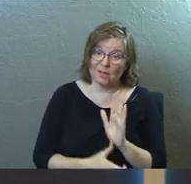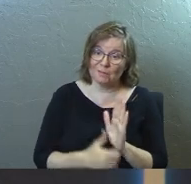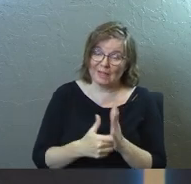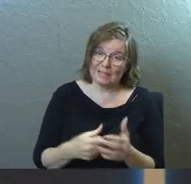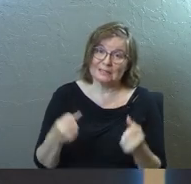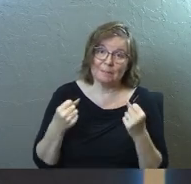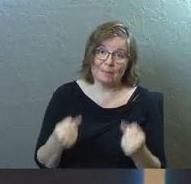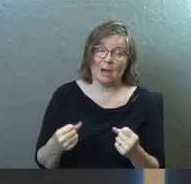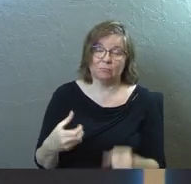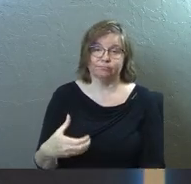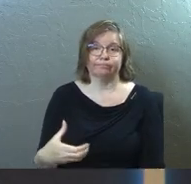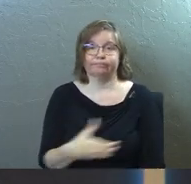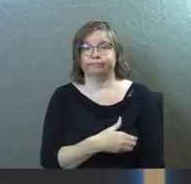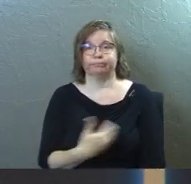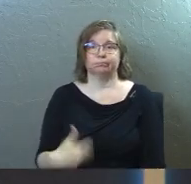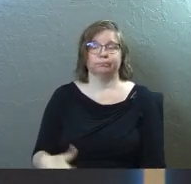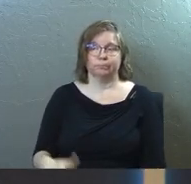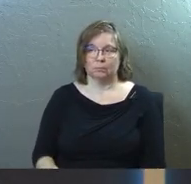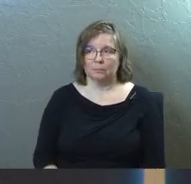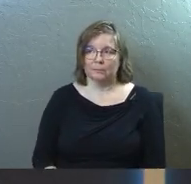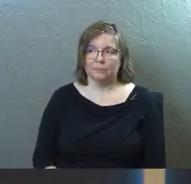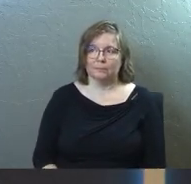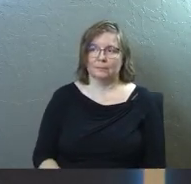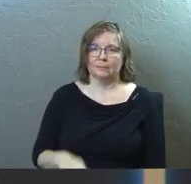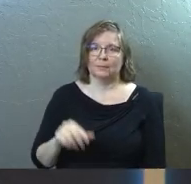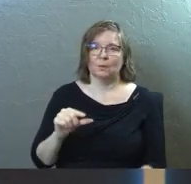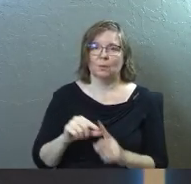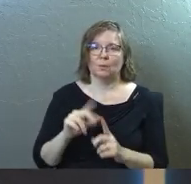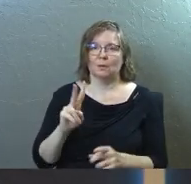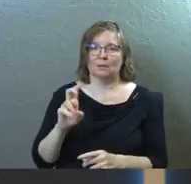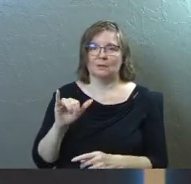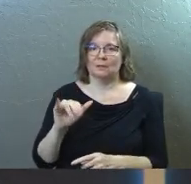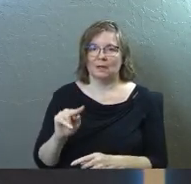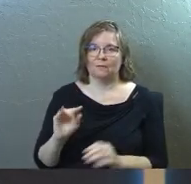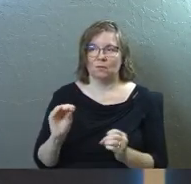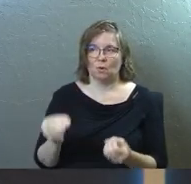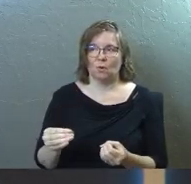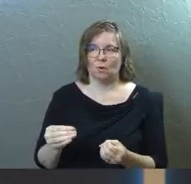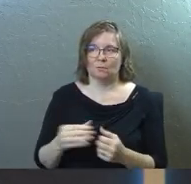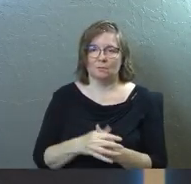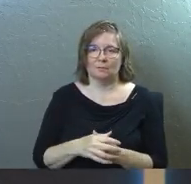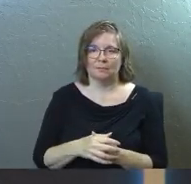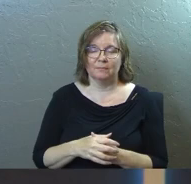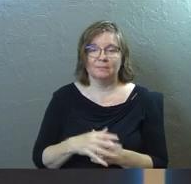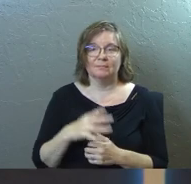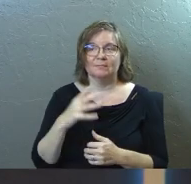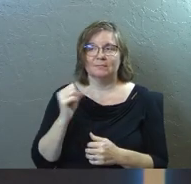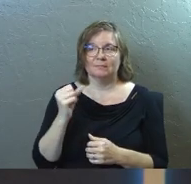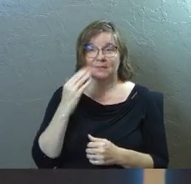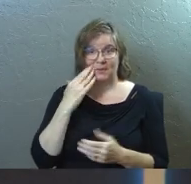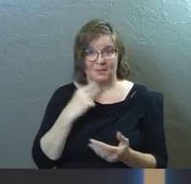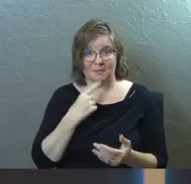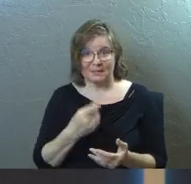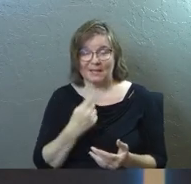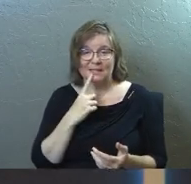That's a powerhouse, right? Word to Kevin in the office. Why waste time, say Lot word, you know? You know what I'm saying?